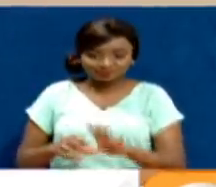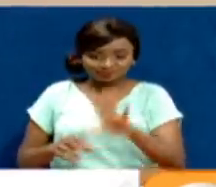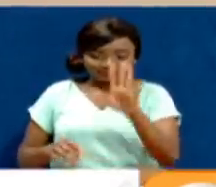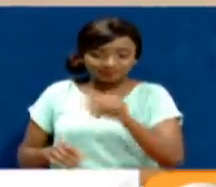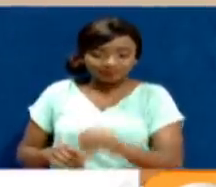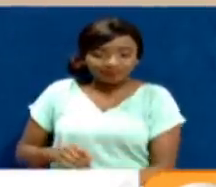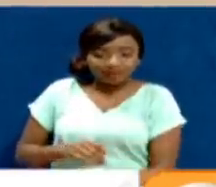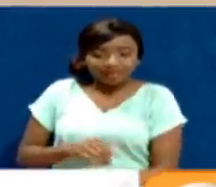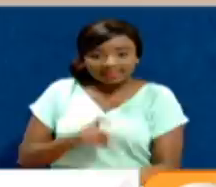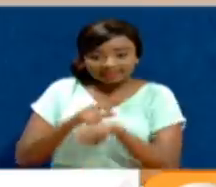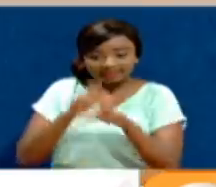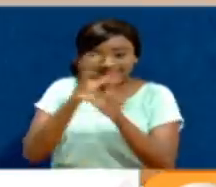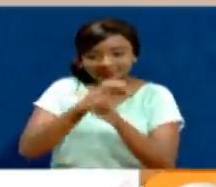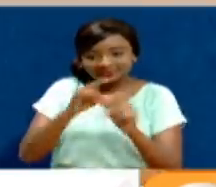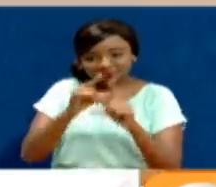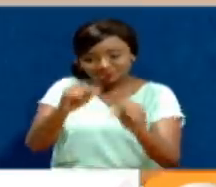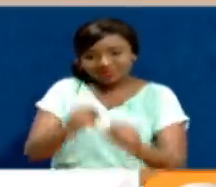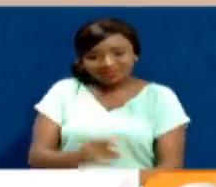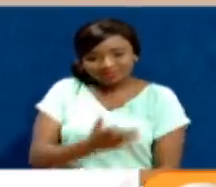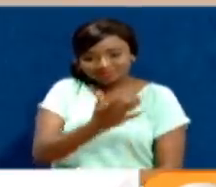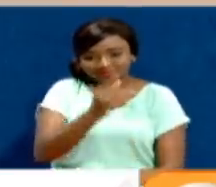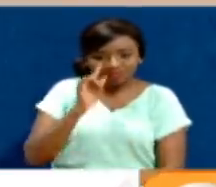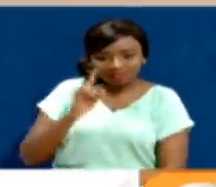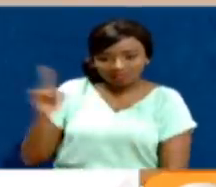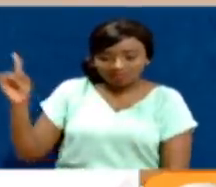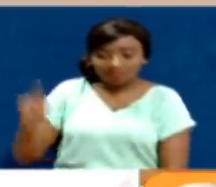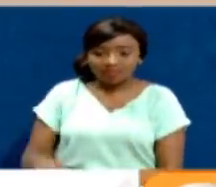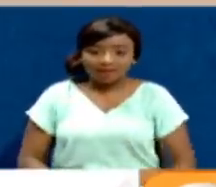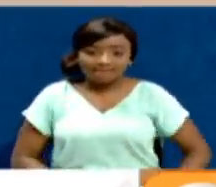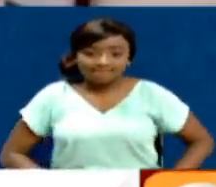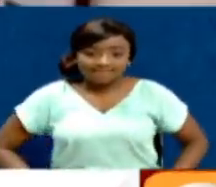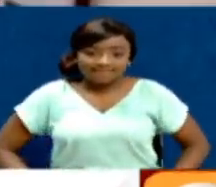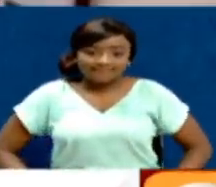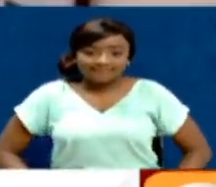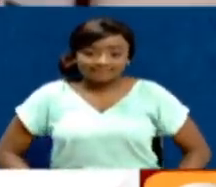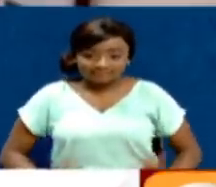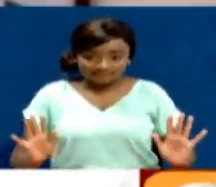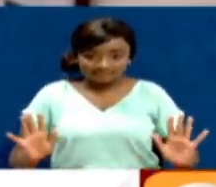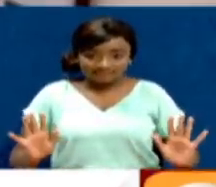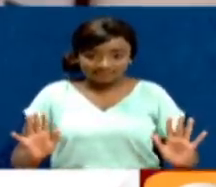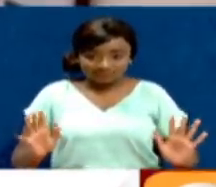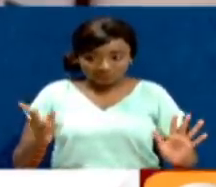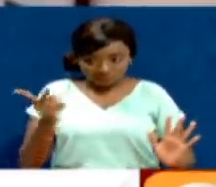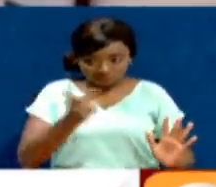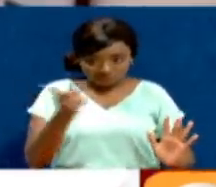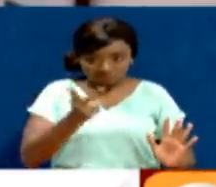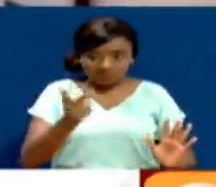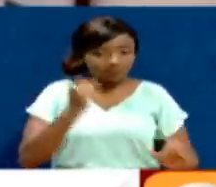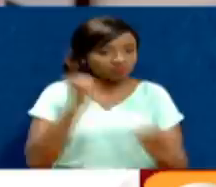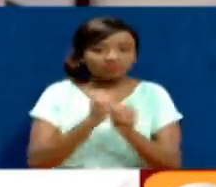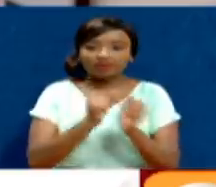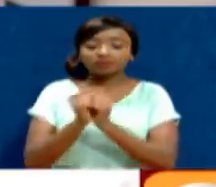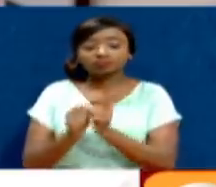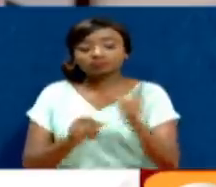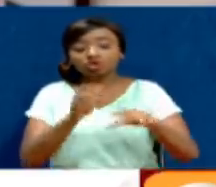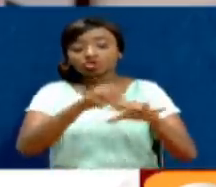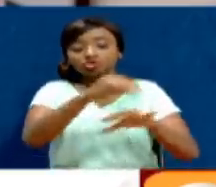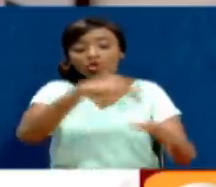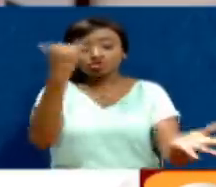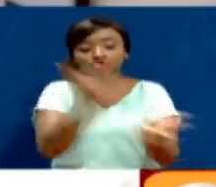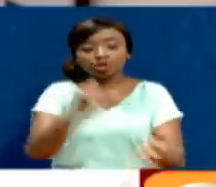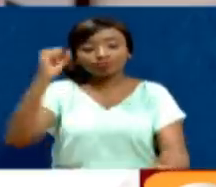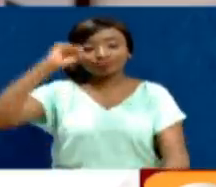the president told you, listen, Governor, let's take a look. Take a listen. Ni mutafanya kazi pamoja. Sonko, wacha